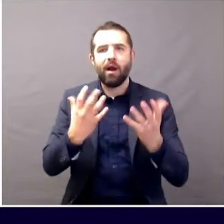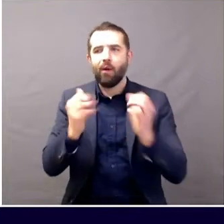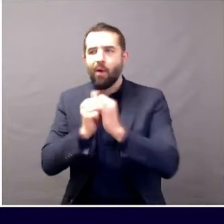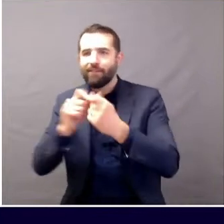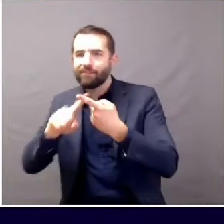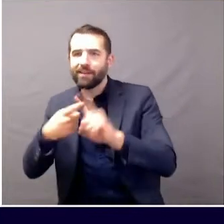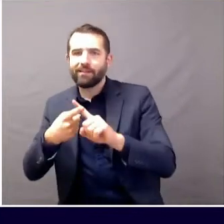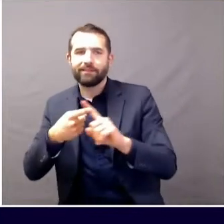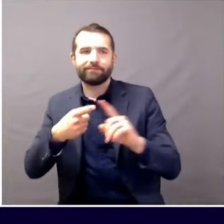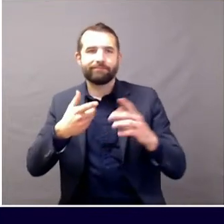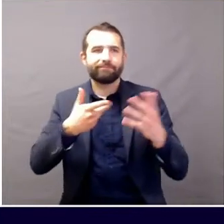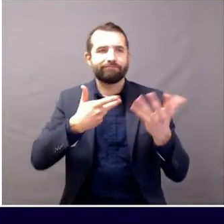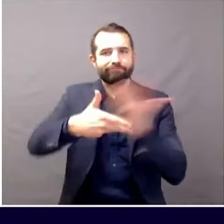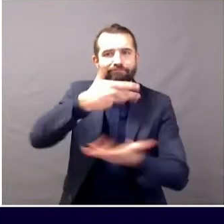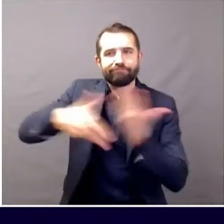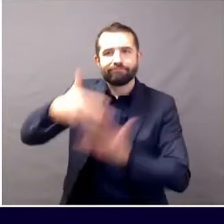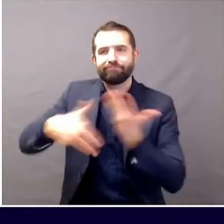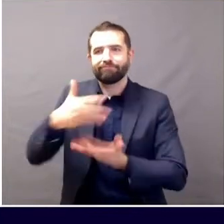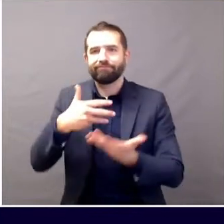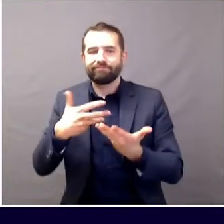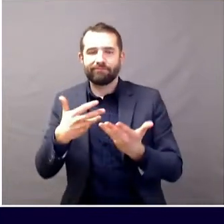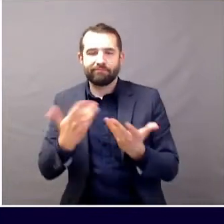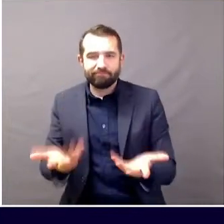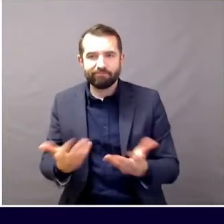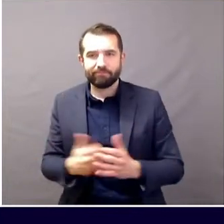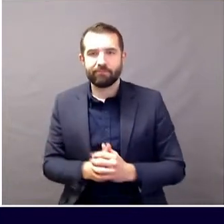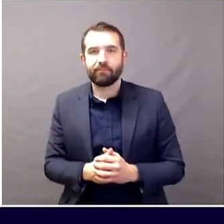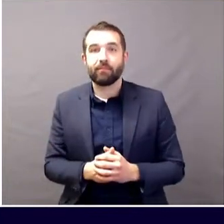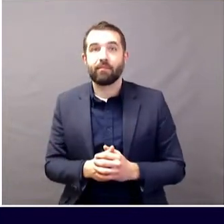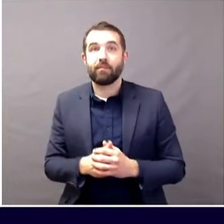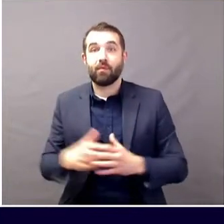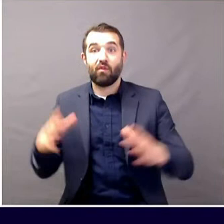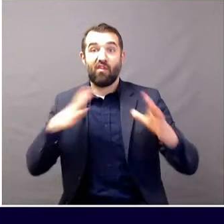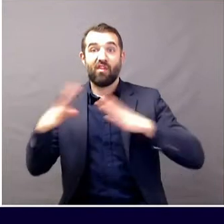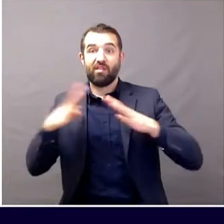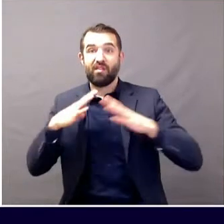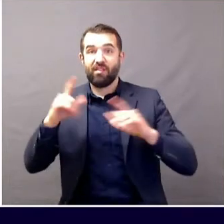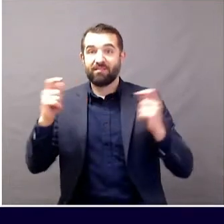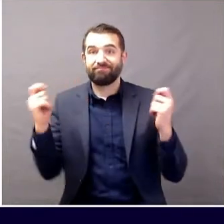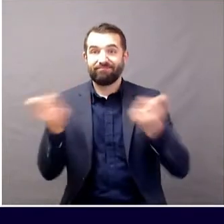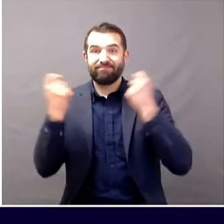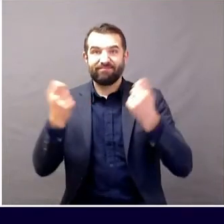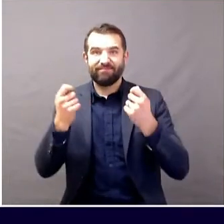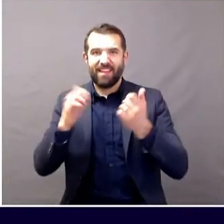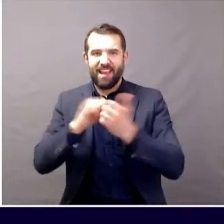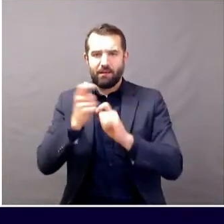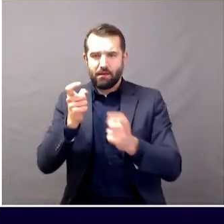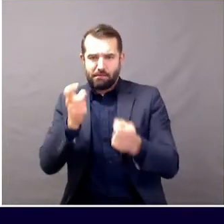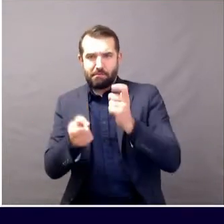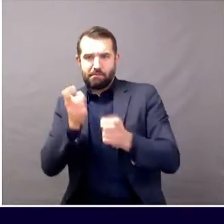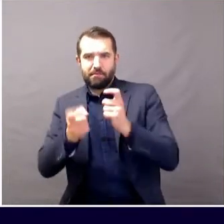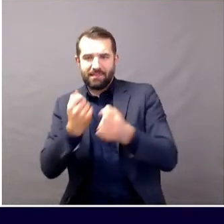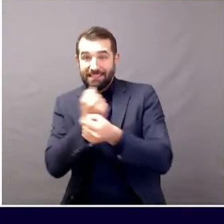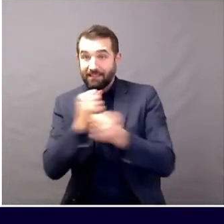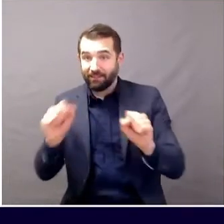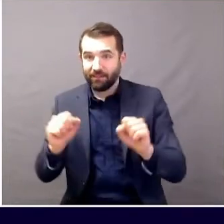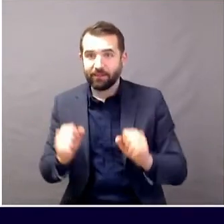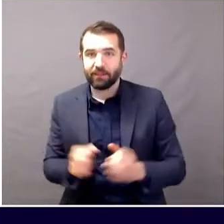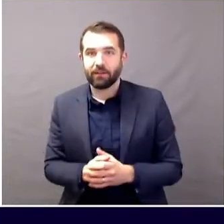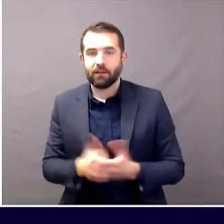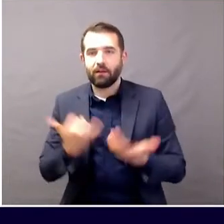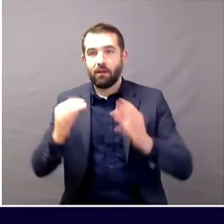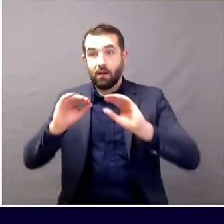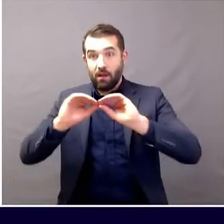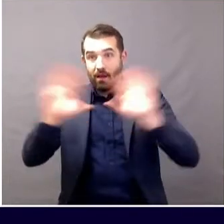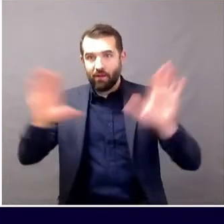would be surprising if there were many people who were not feeling pretty stressed right now. The good news, though, is that there's a lot